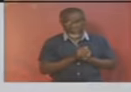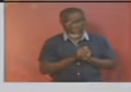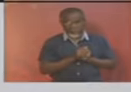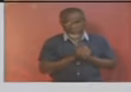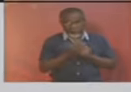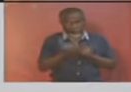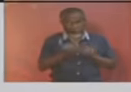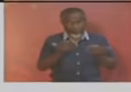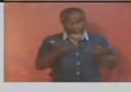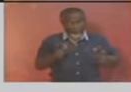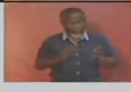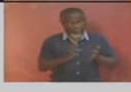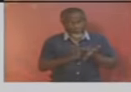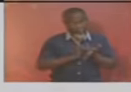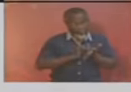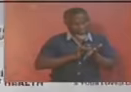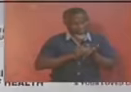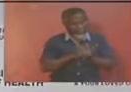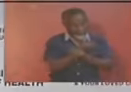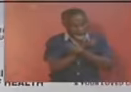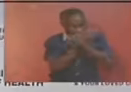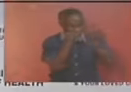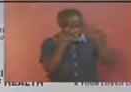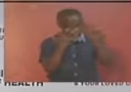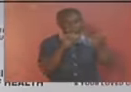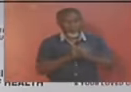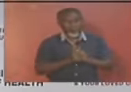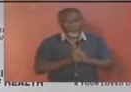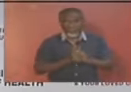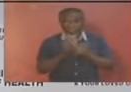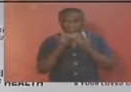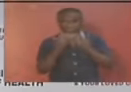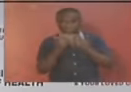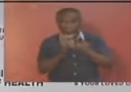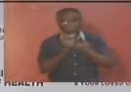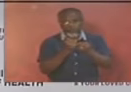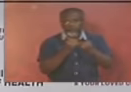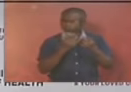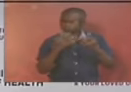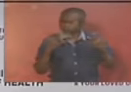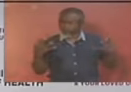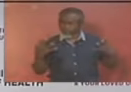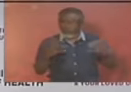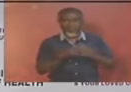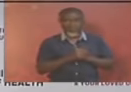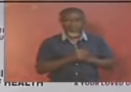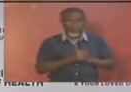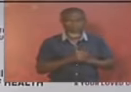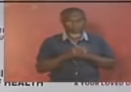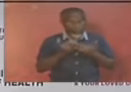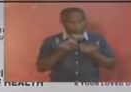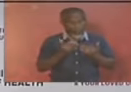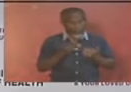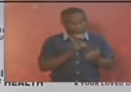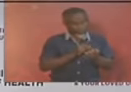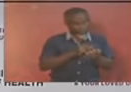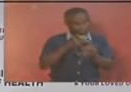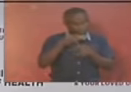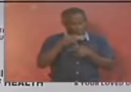me to the end of my clinical update for this morning. Thank you very much, CMO. And we go now to Dr. Hines, who will give us